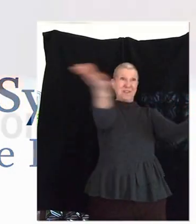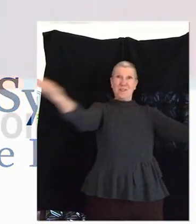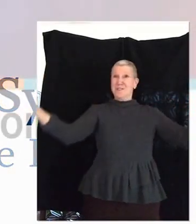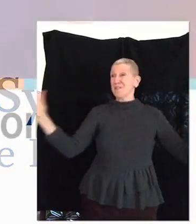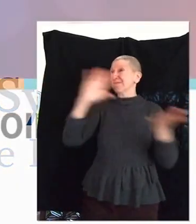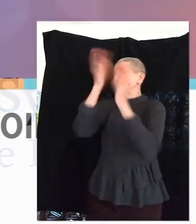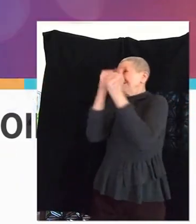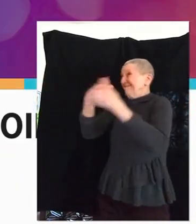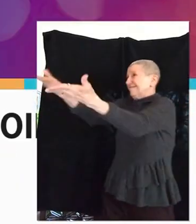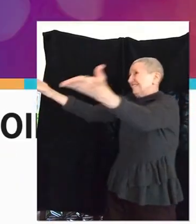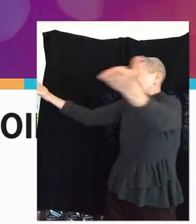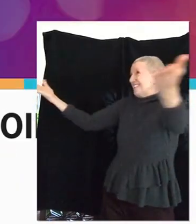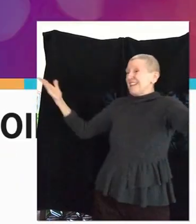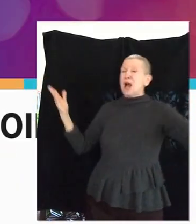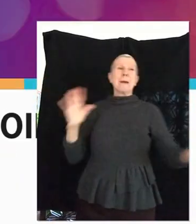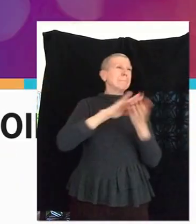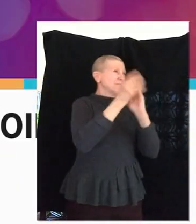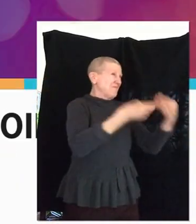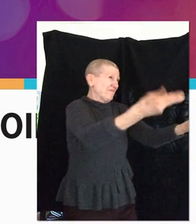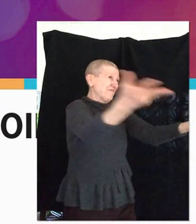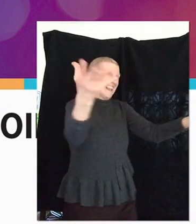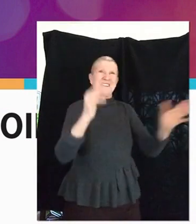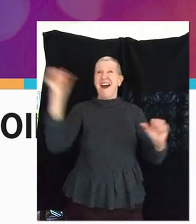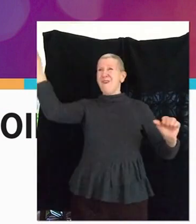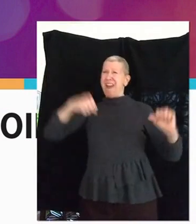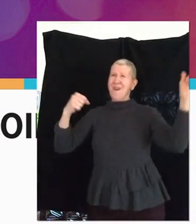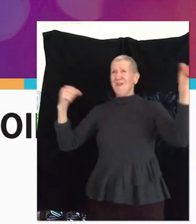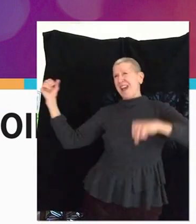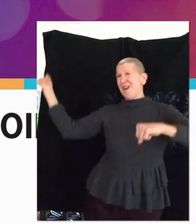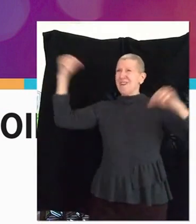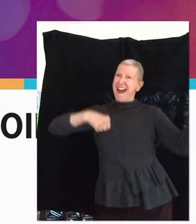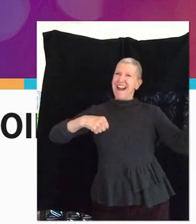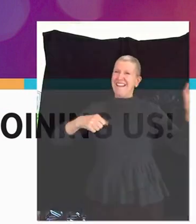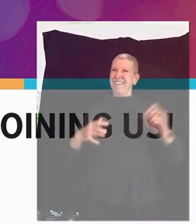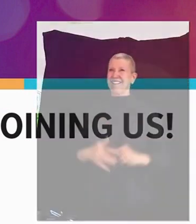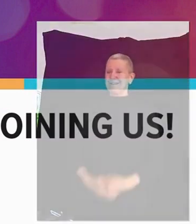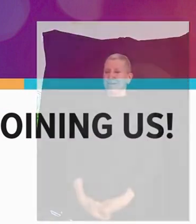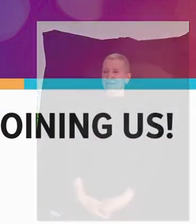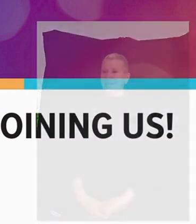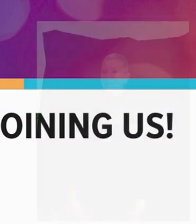Salam aleikum. Oh yeah. Salam aleikum. Oh yeah. Oh yeah. Oh yeah. Oh yeah. Oh yeah.